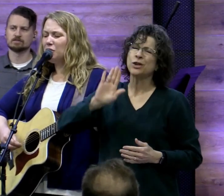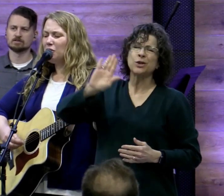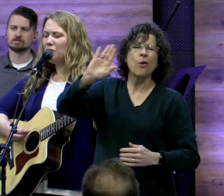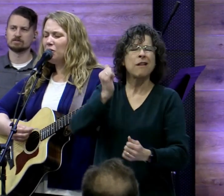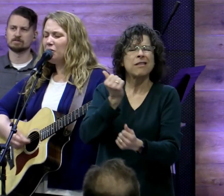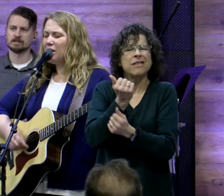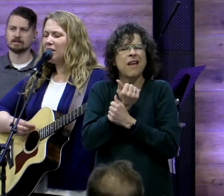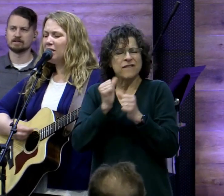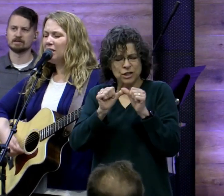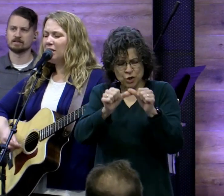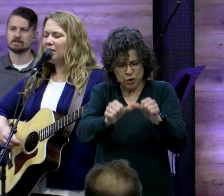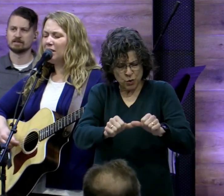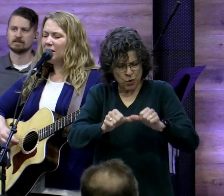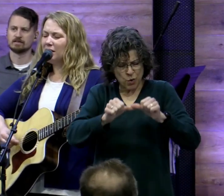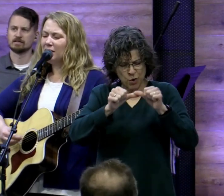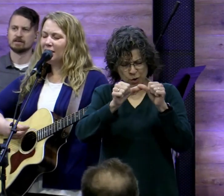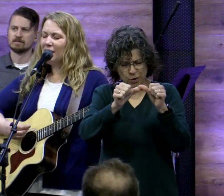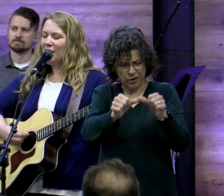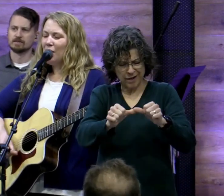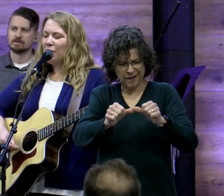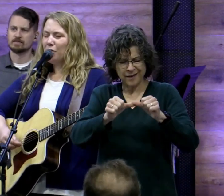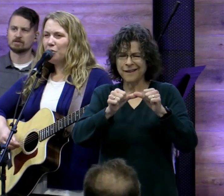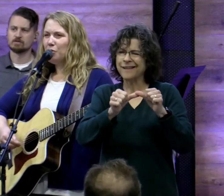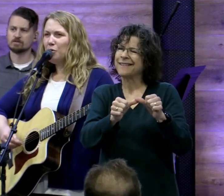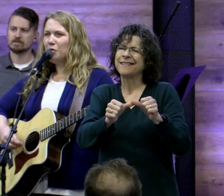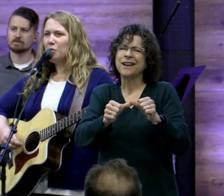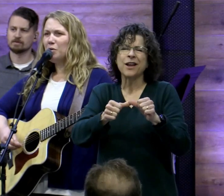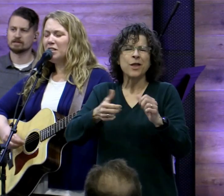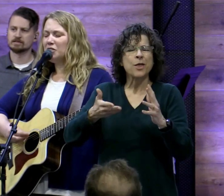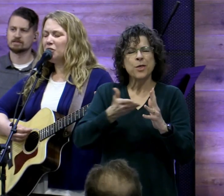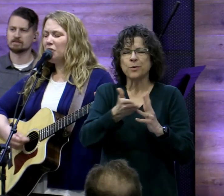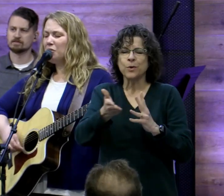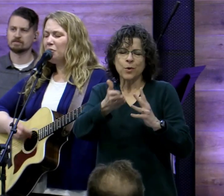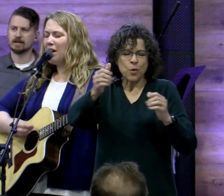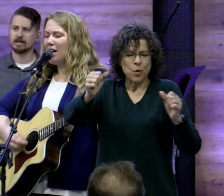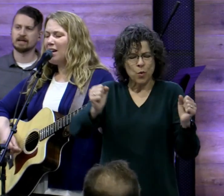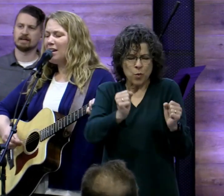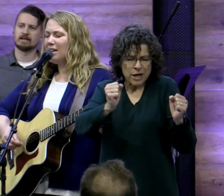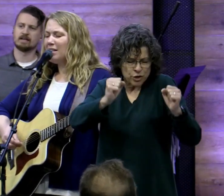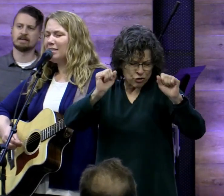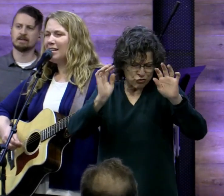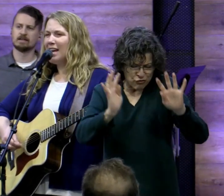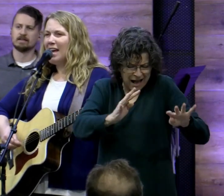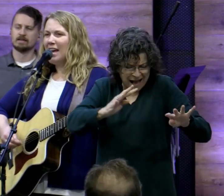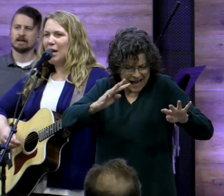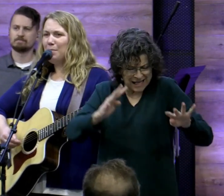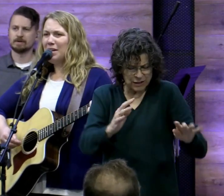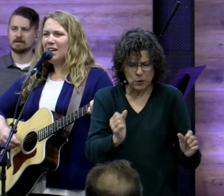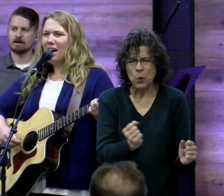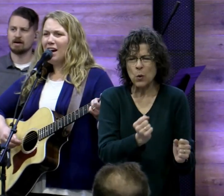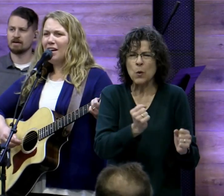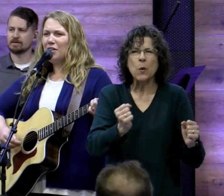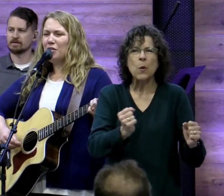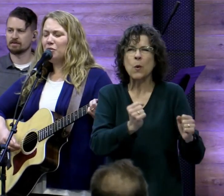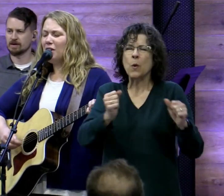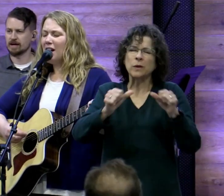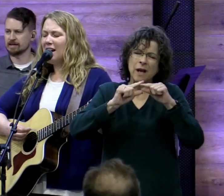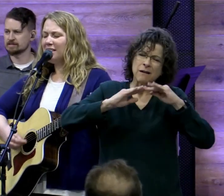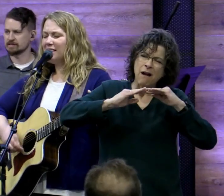is enduring through the winter rain and beyond